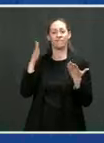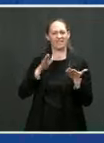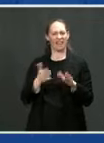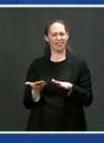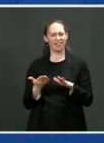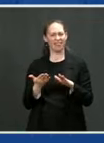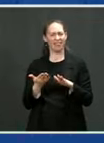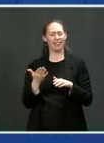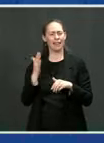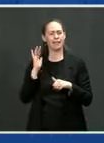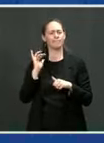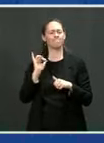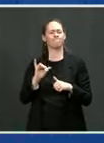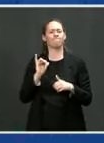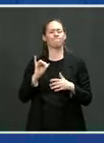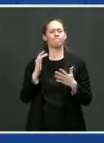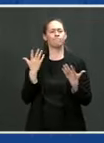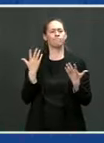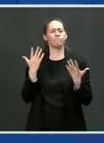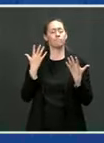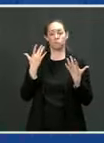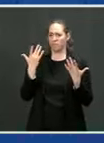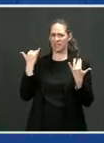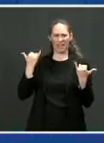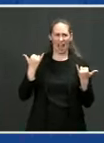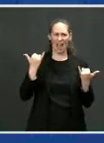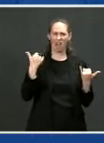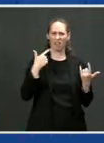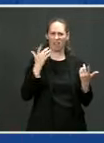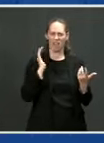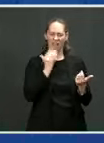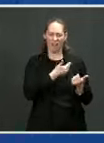thank you in the midst of our grief